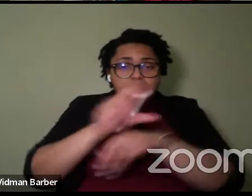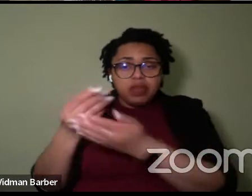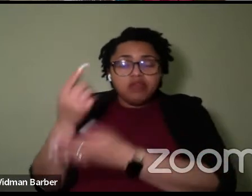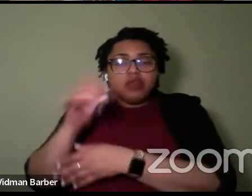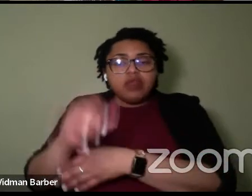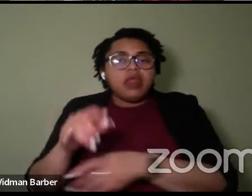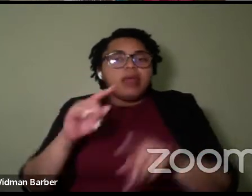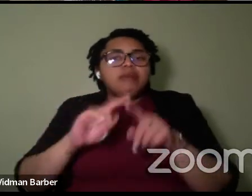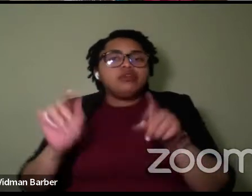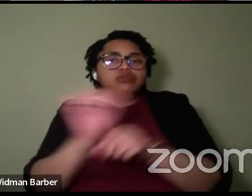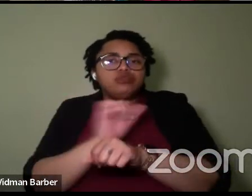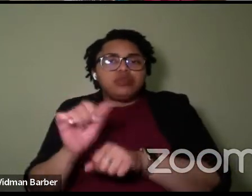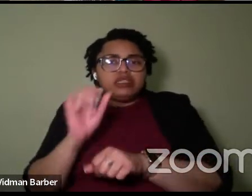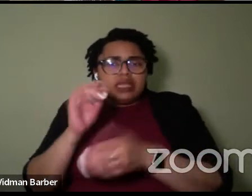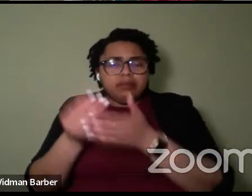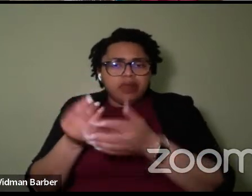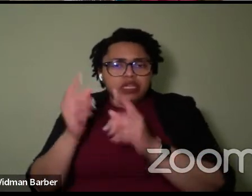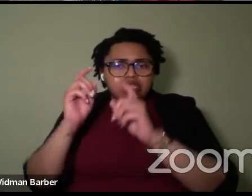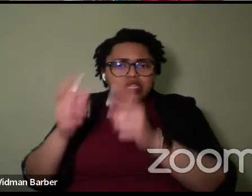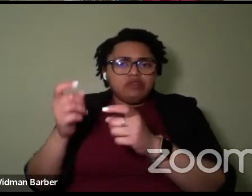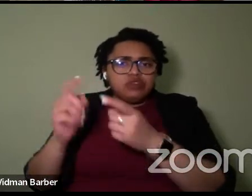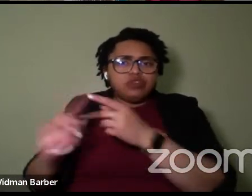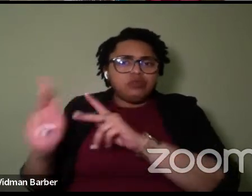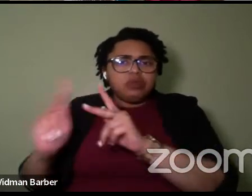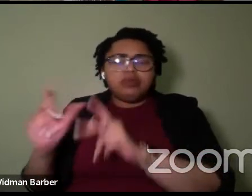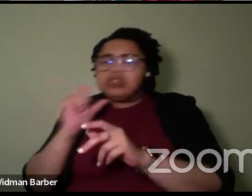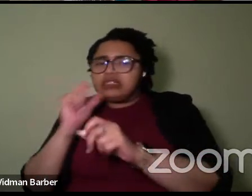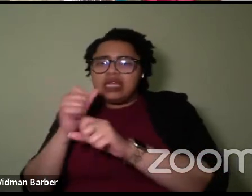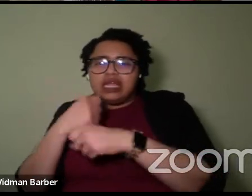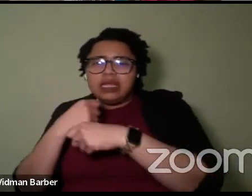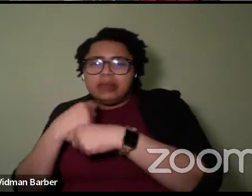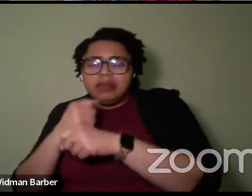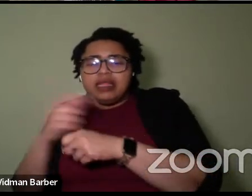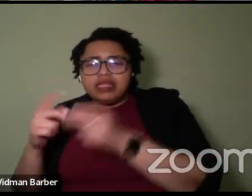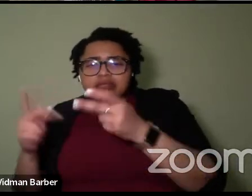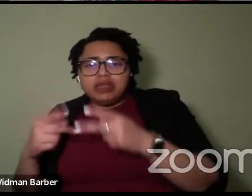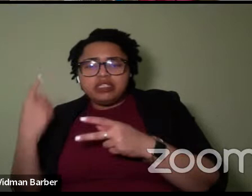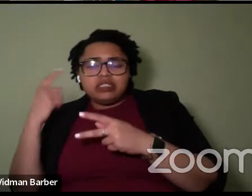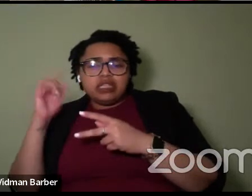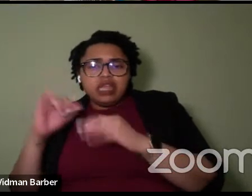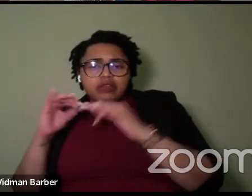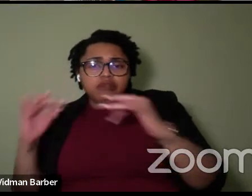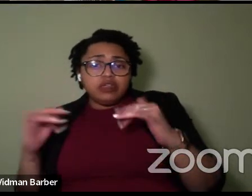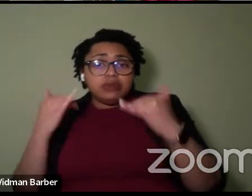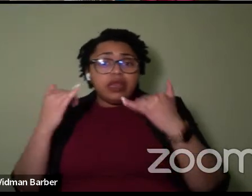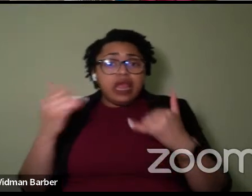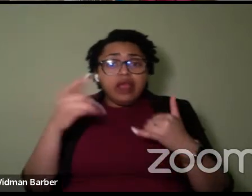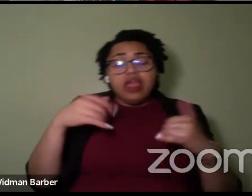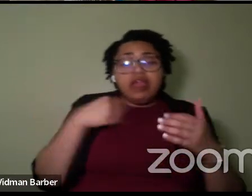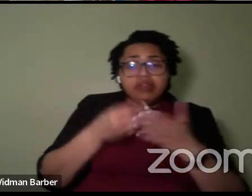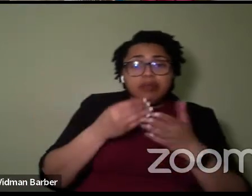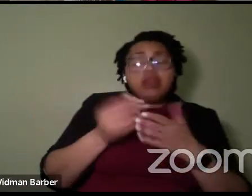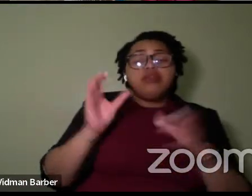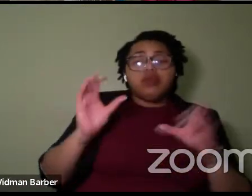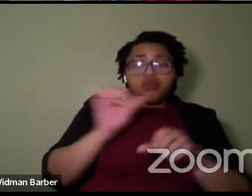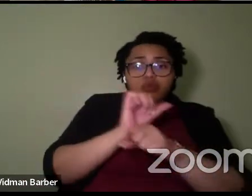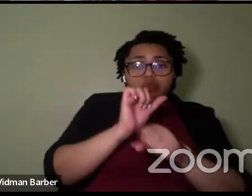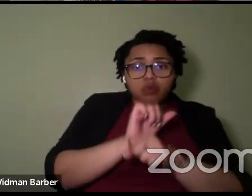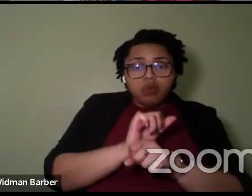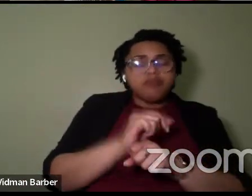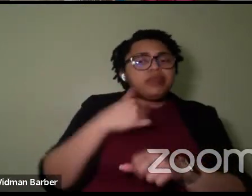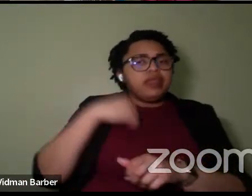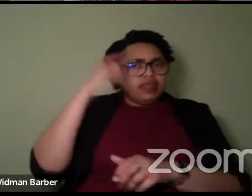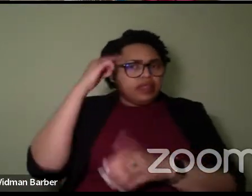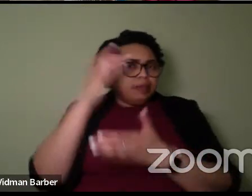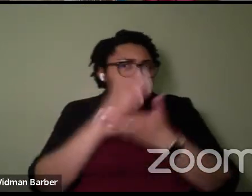these spaces diverse. But yet now they have the money and they're going to do the work. And I think part of